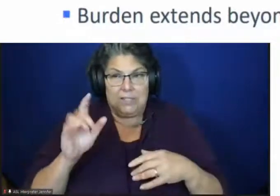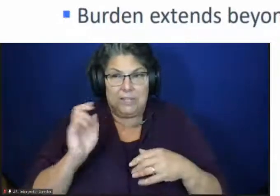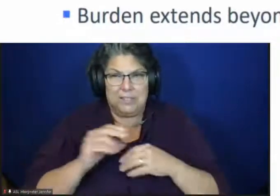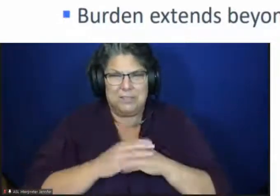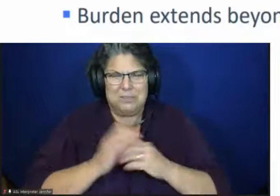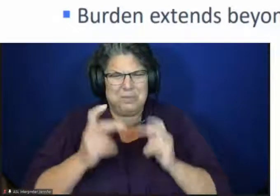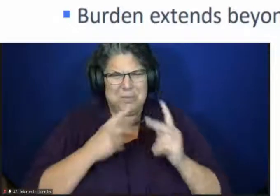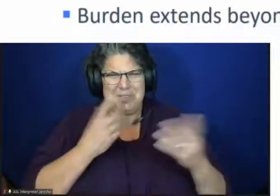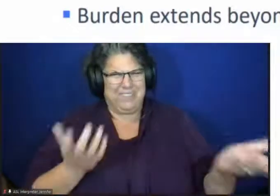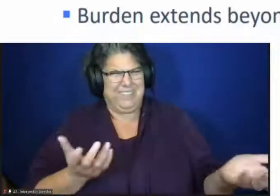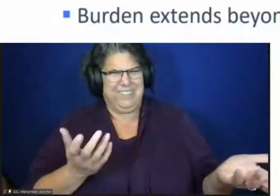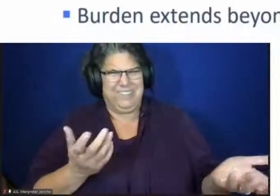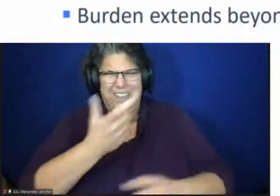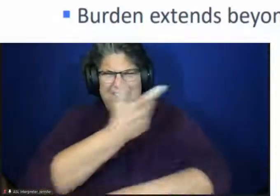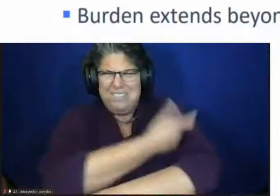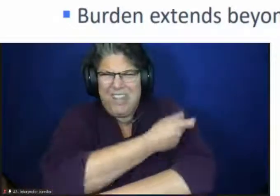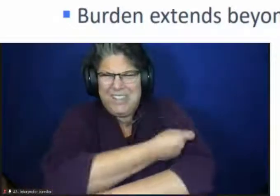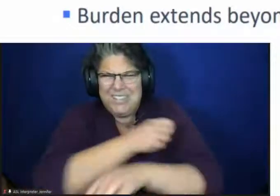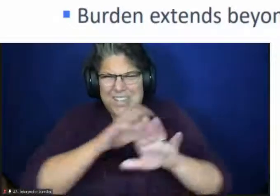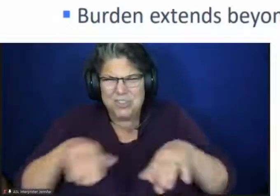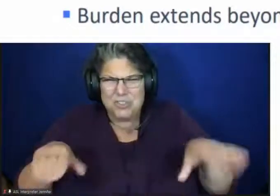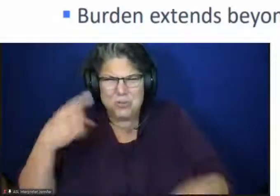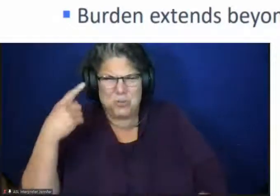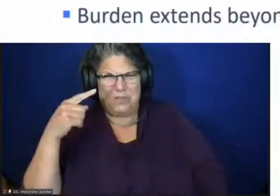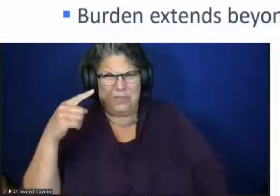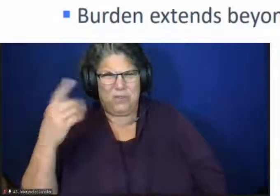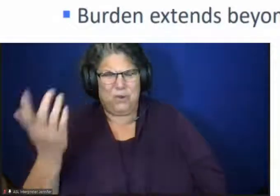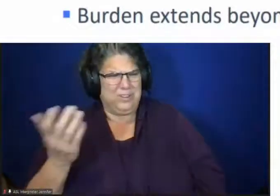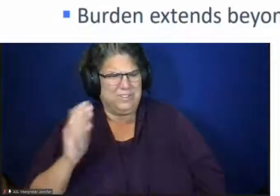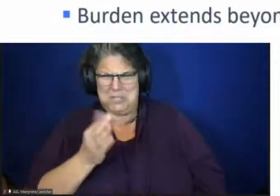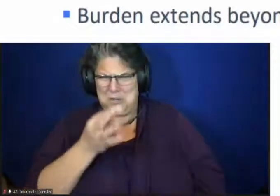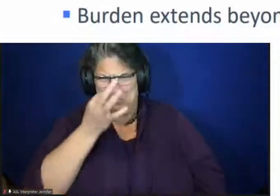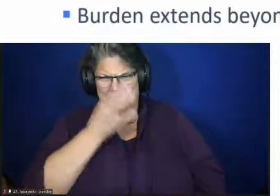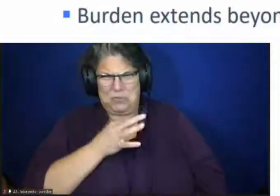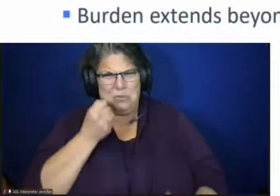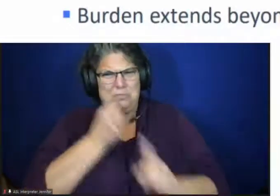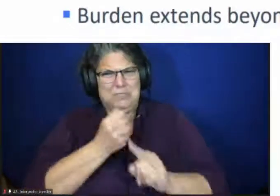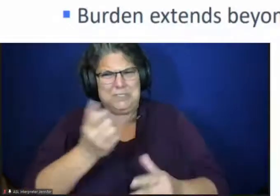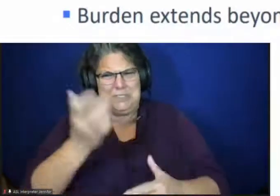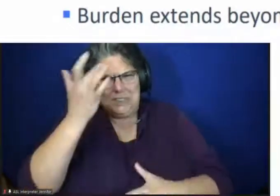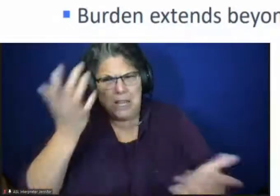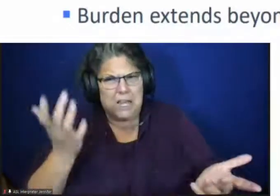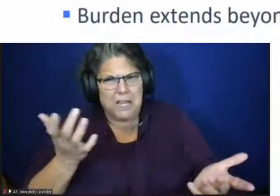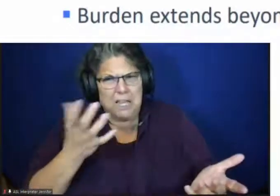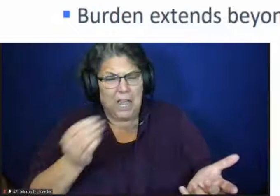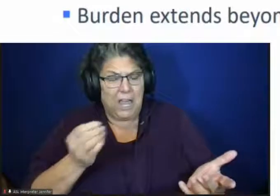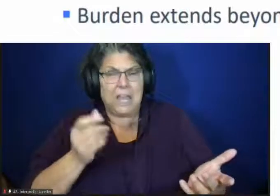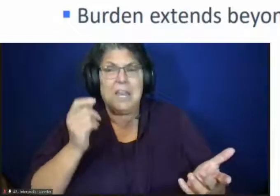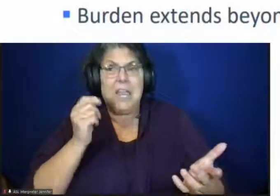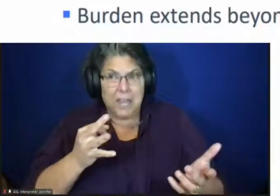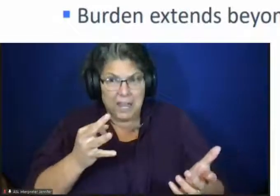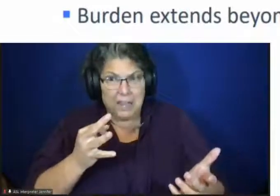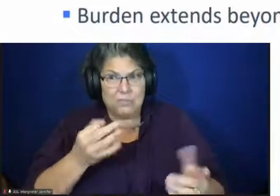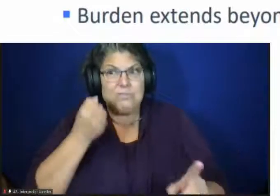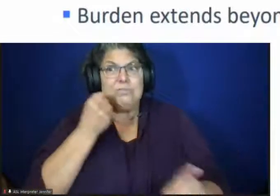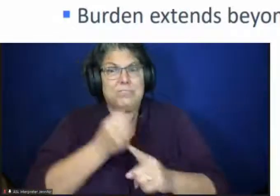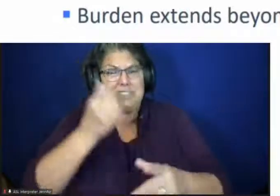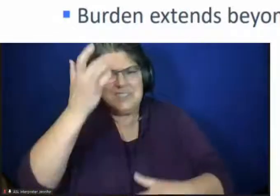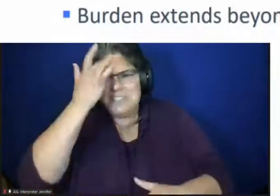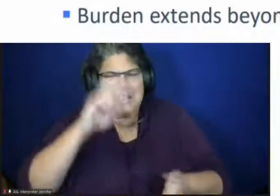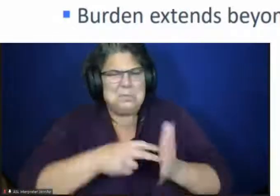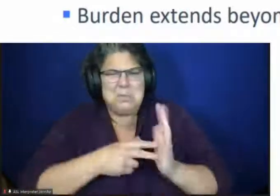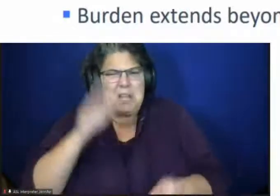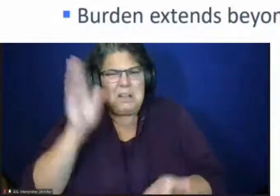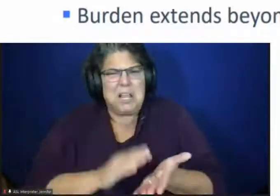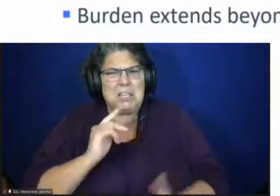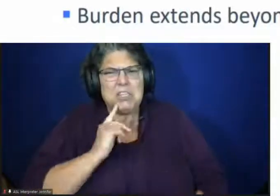we should be vaccinating in this group when it appears that so few are infected and the illness in this group is usually less severe.